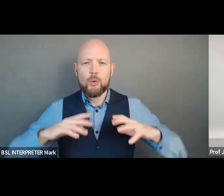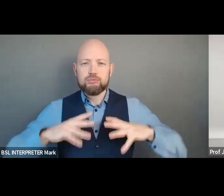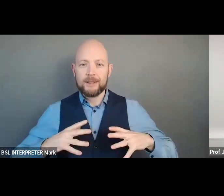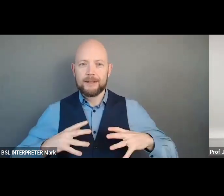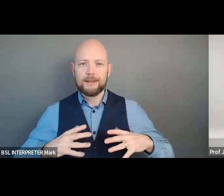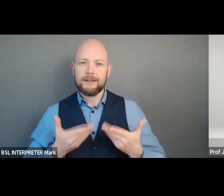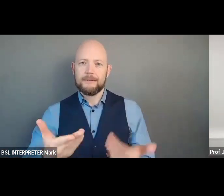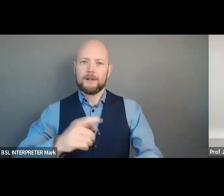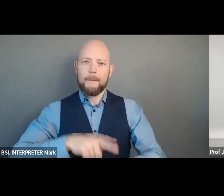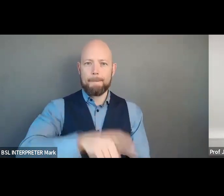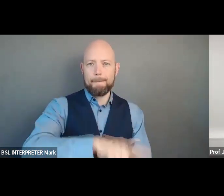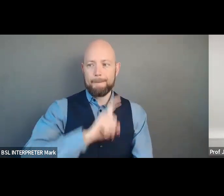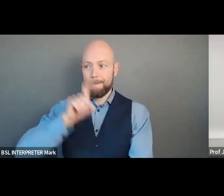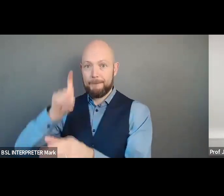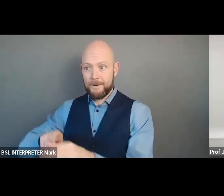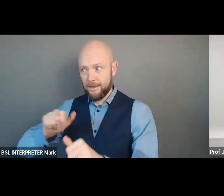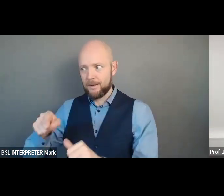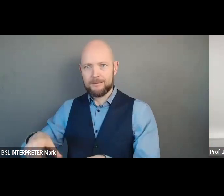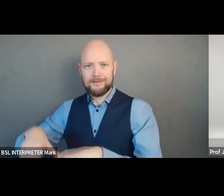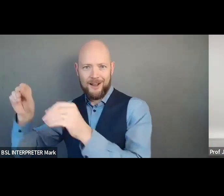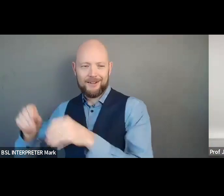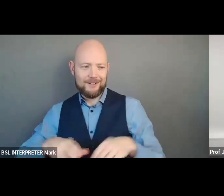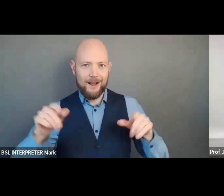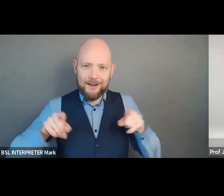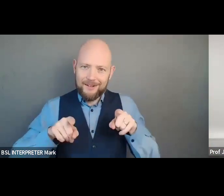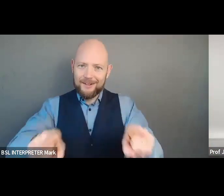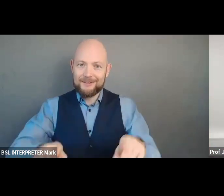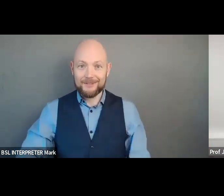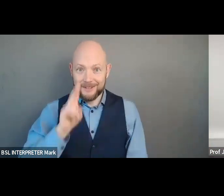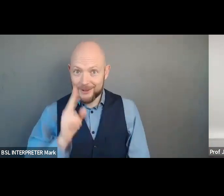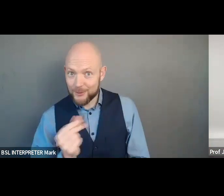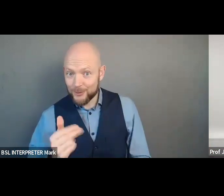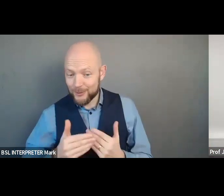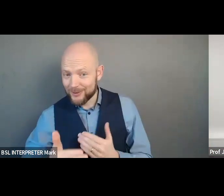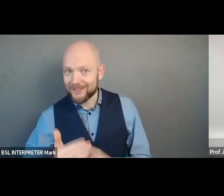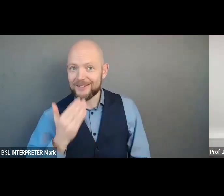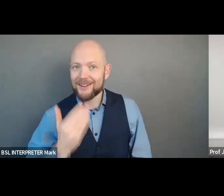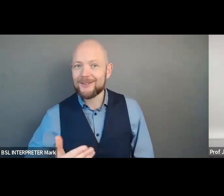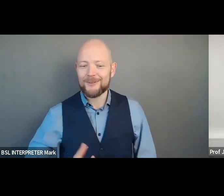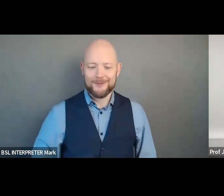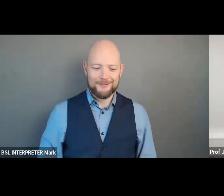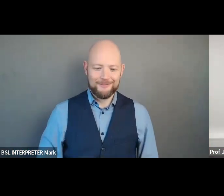over, and then we will kickstart on the other side. So see you in a few minutes. Thanks, everybody.